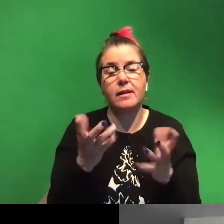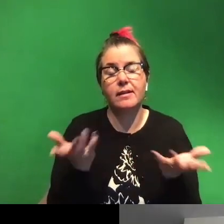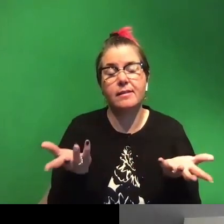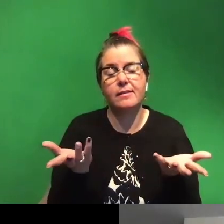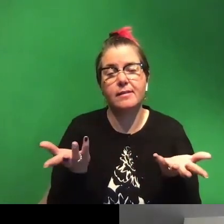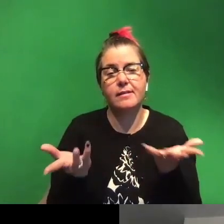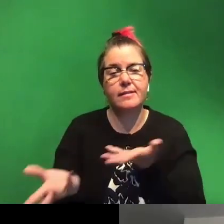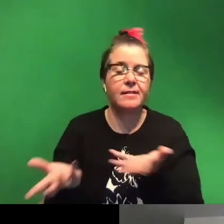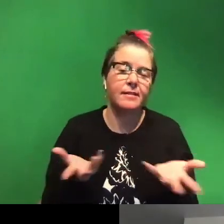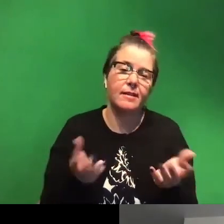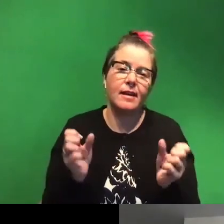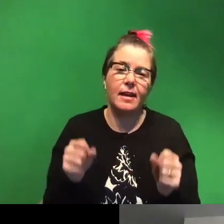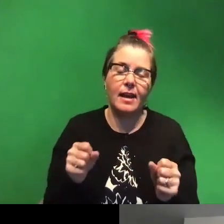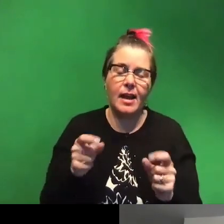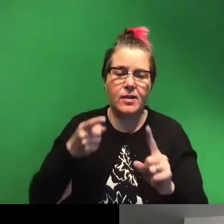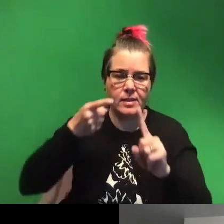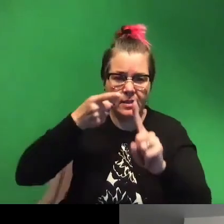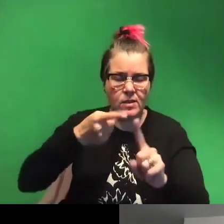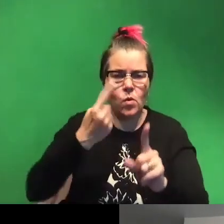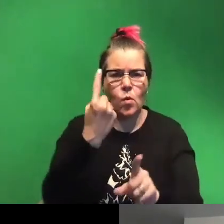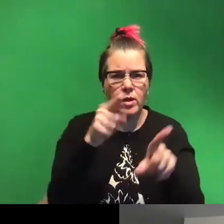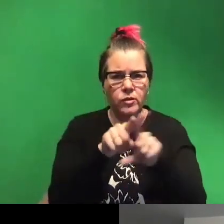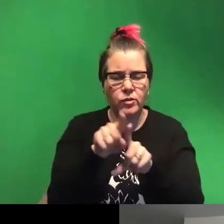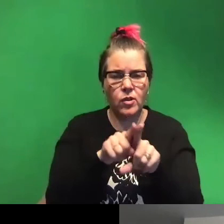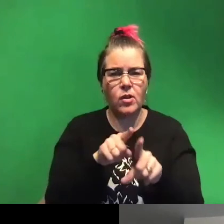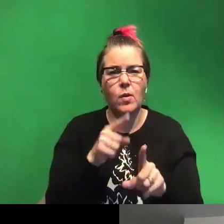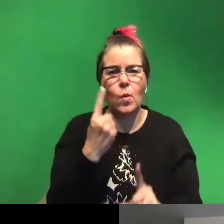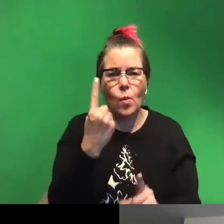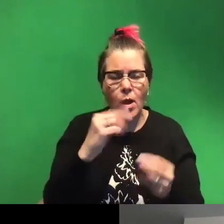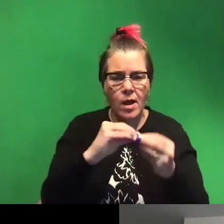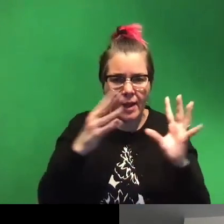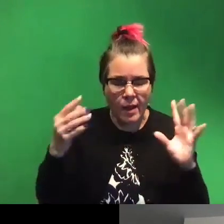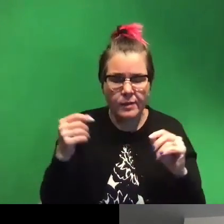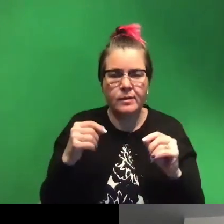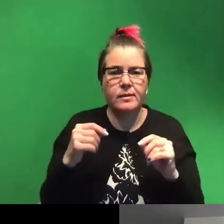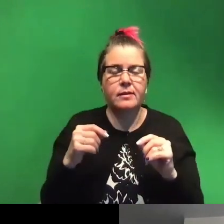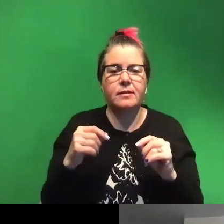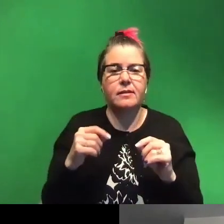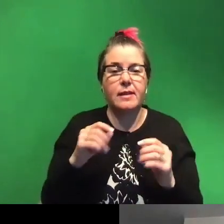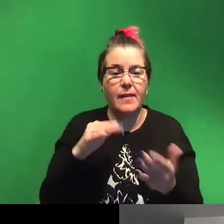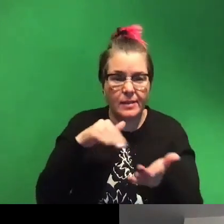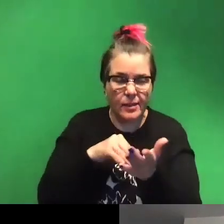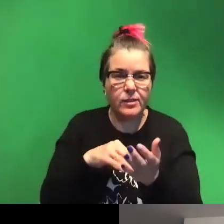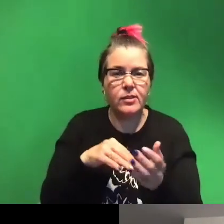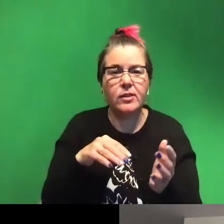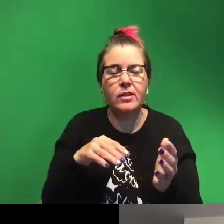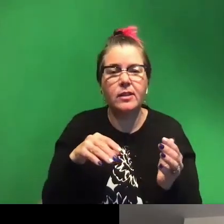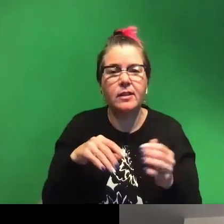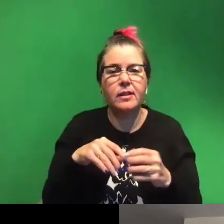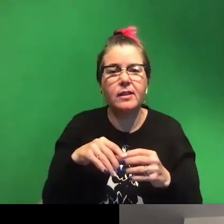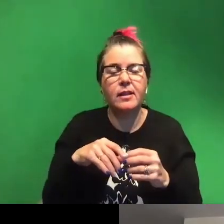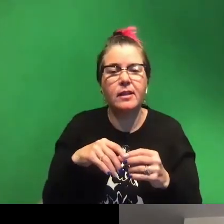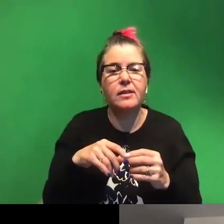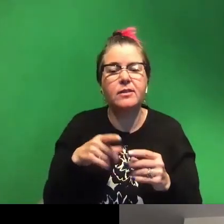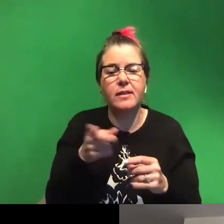try to point just one star in one galaxy, which is in the center? So it's like, and they had to